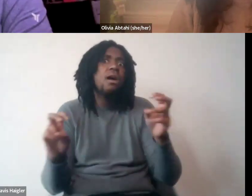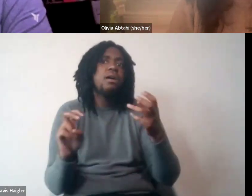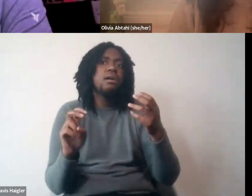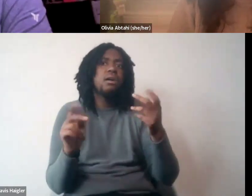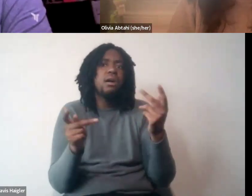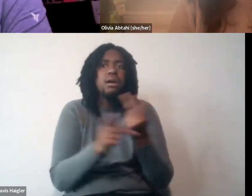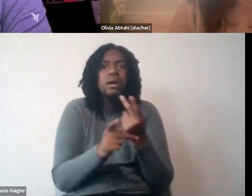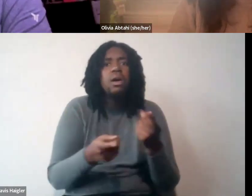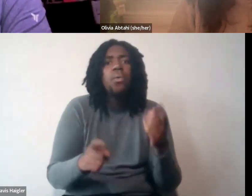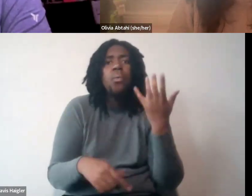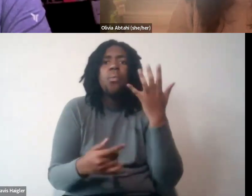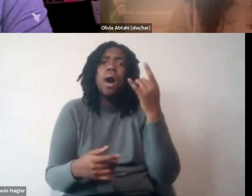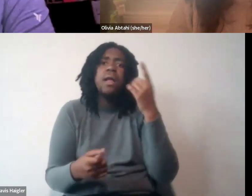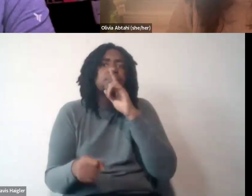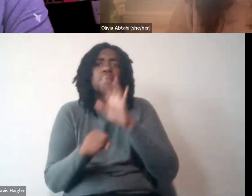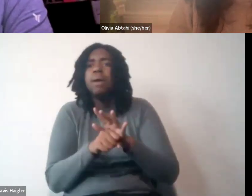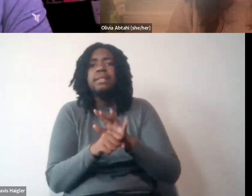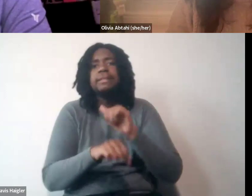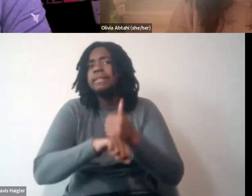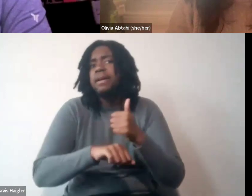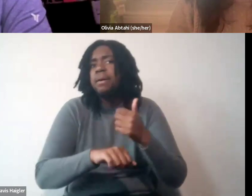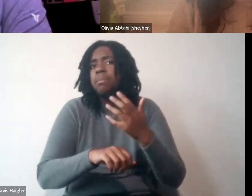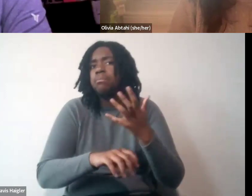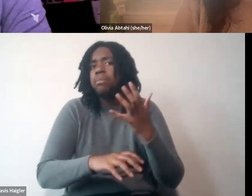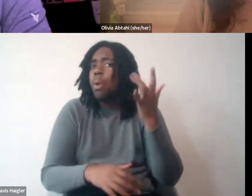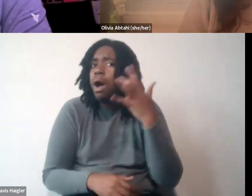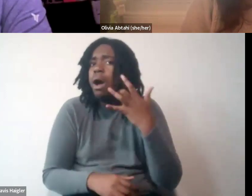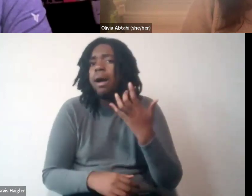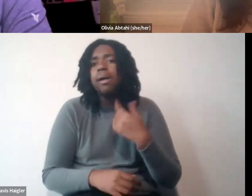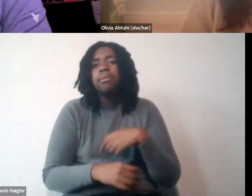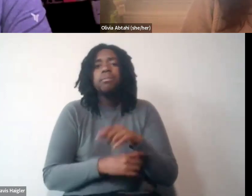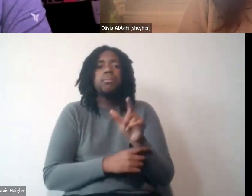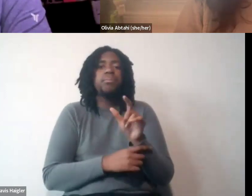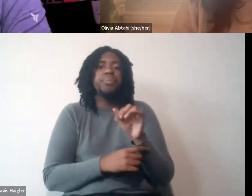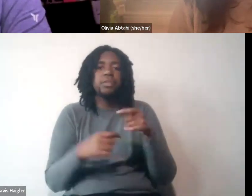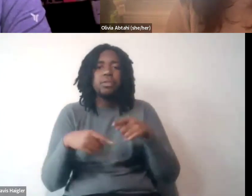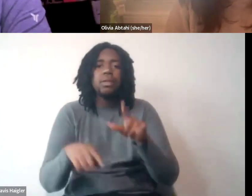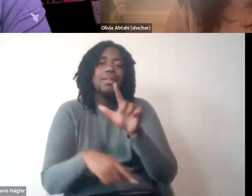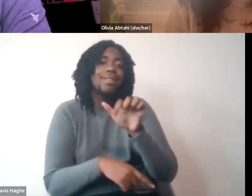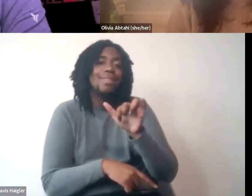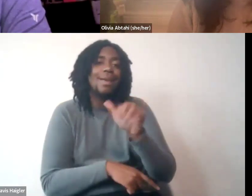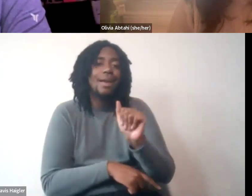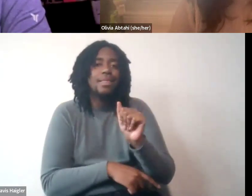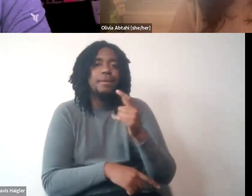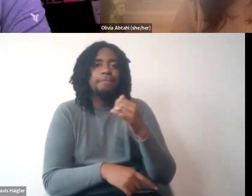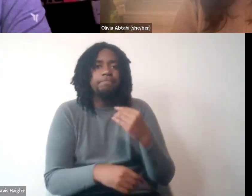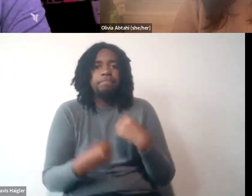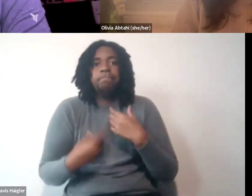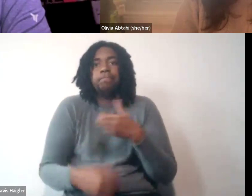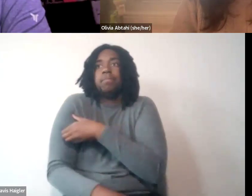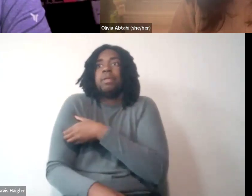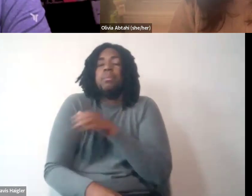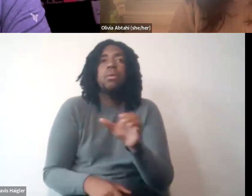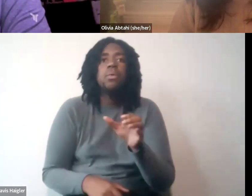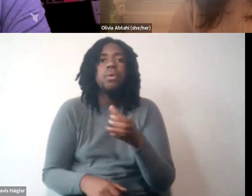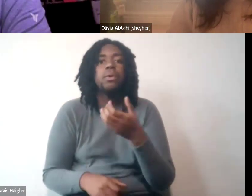promise was made, and through it all, Layla gets mysterious powers. So these two twins who have nothing in common, who have